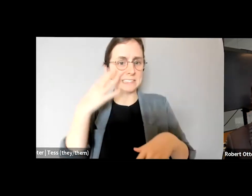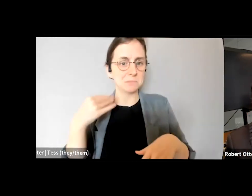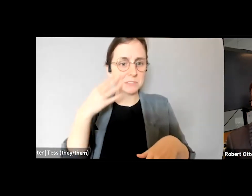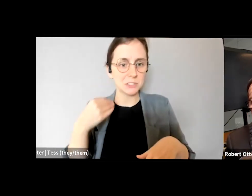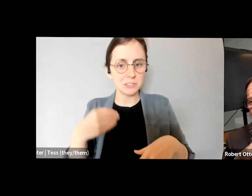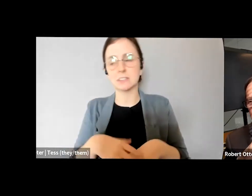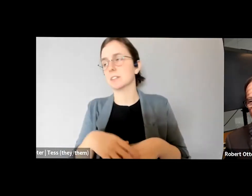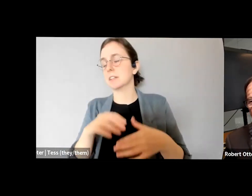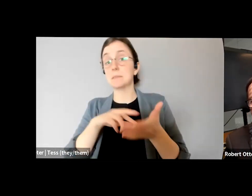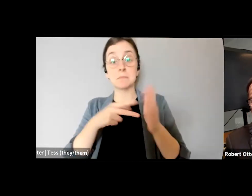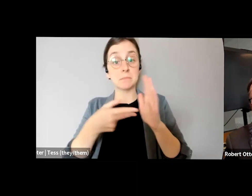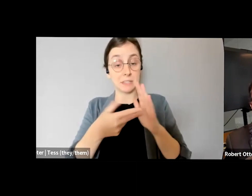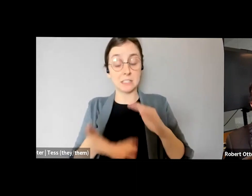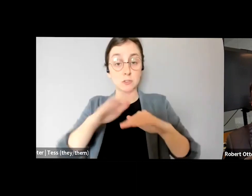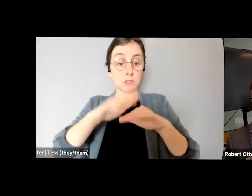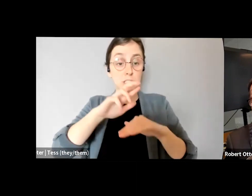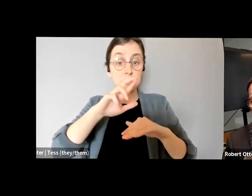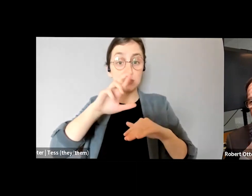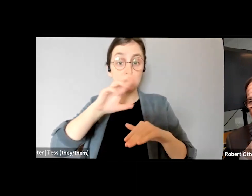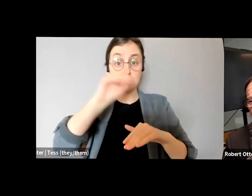to accidents, drugs,